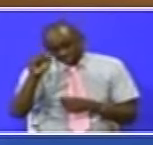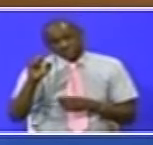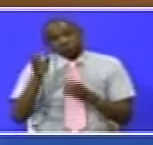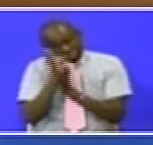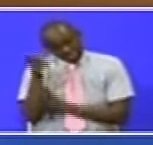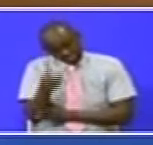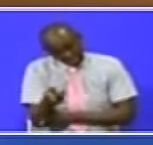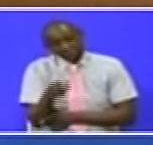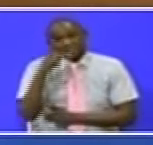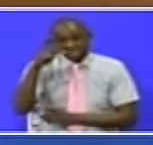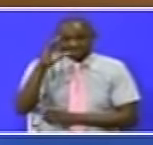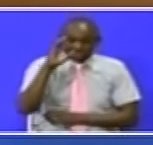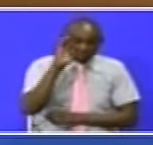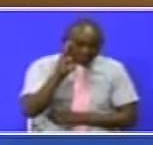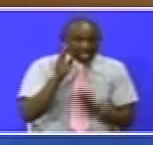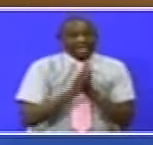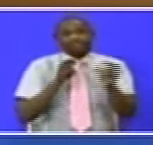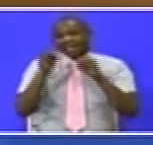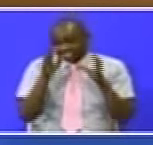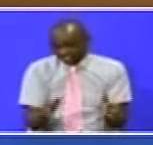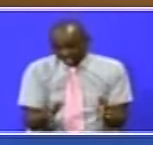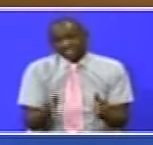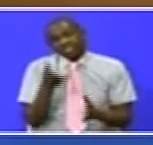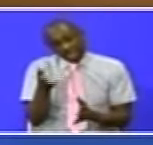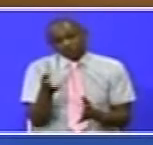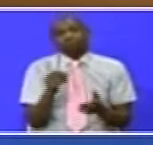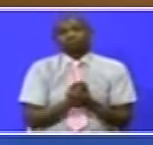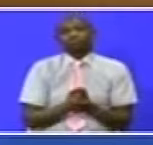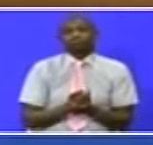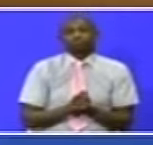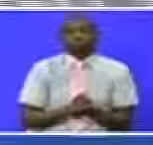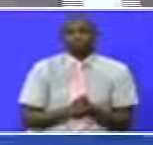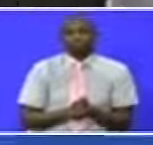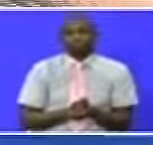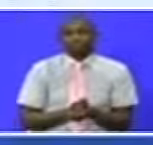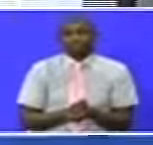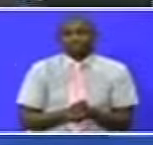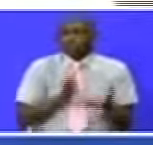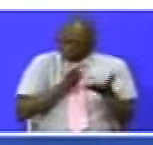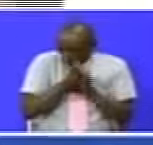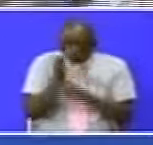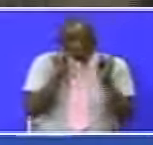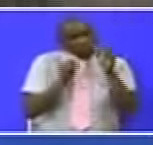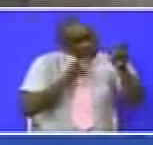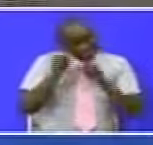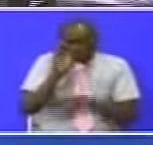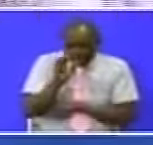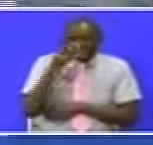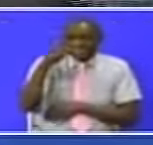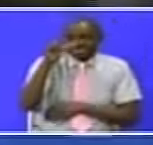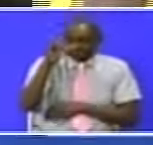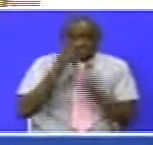brand and KCB as the manager that helping Chase Bank get back to its feet. Through the new management under